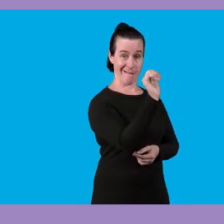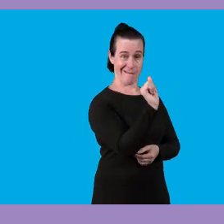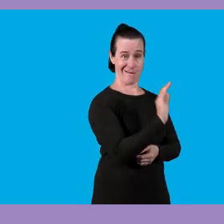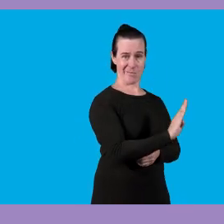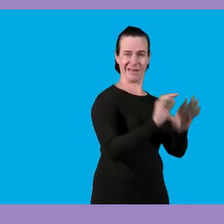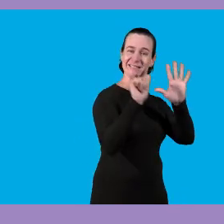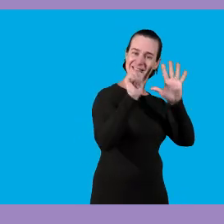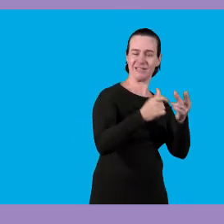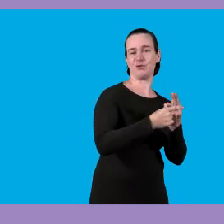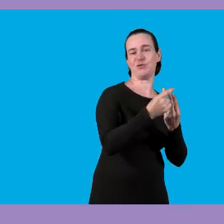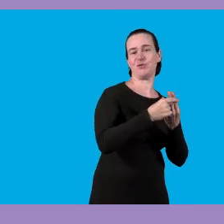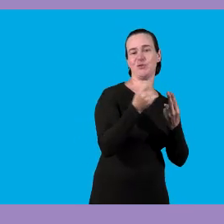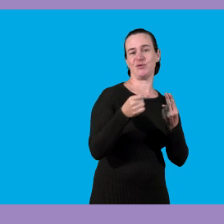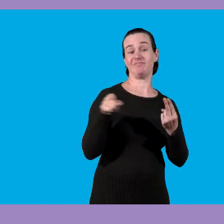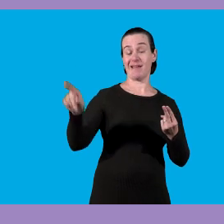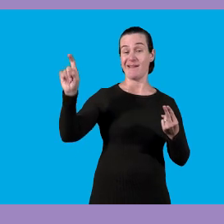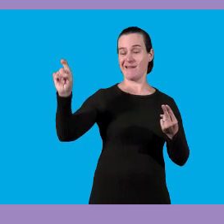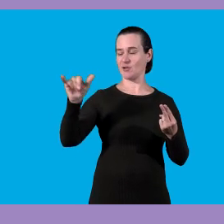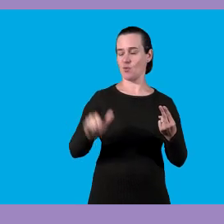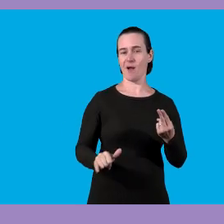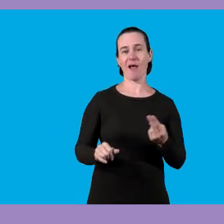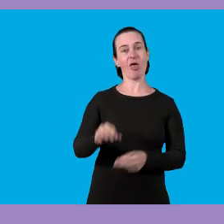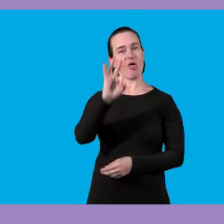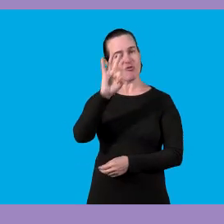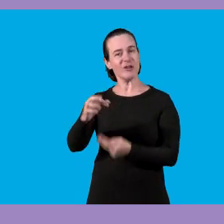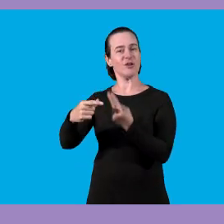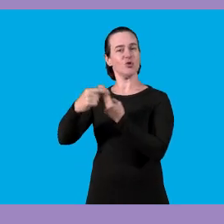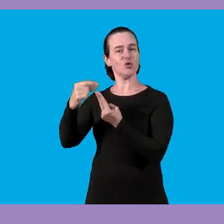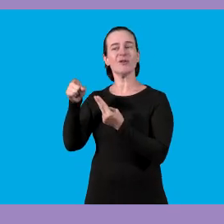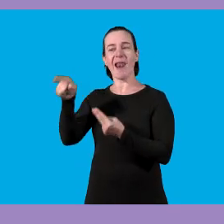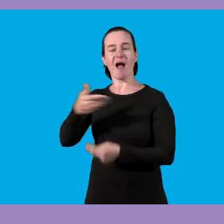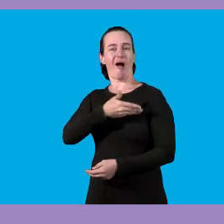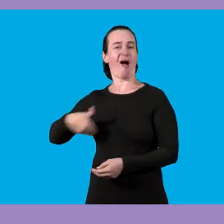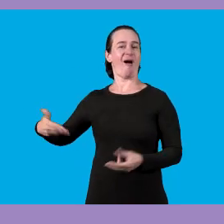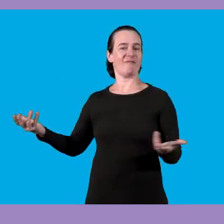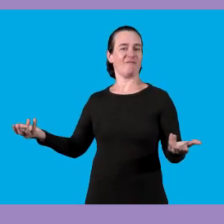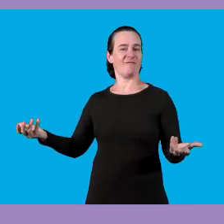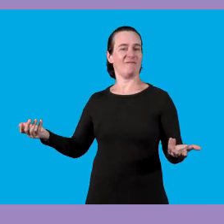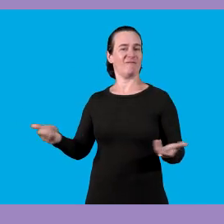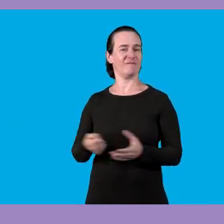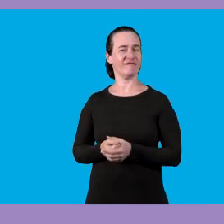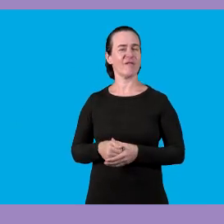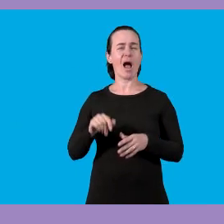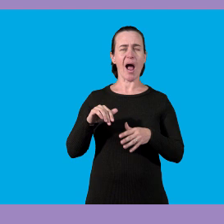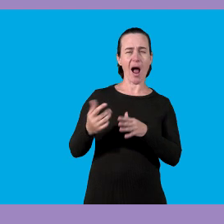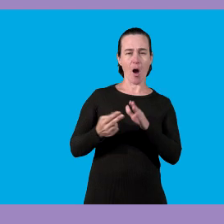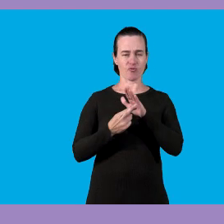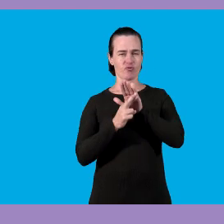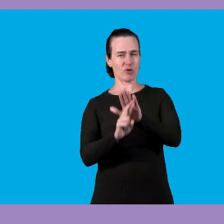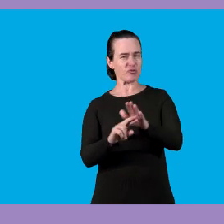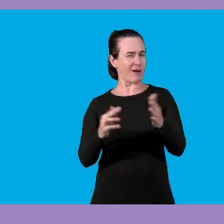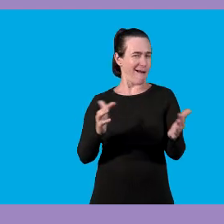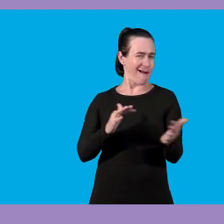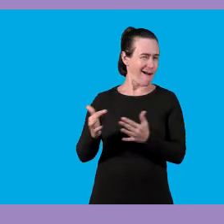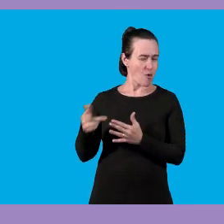AB has 6 units and XY has 3 units. It's almost like half. So let's look at how we would represent that in